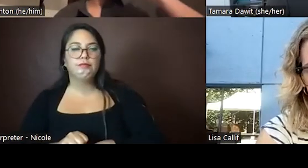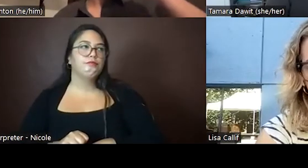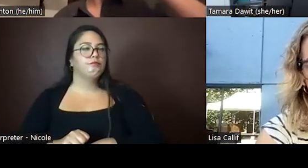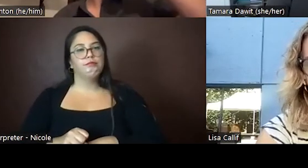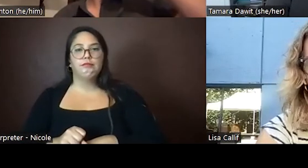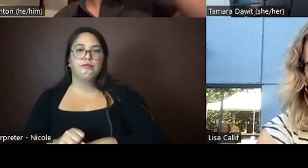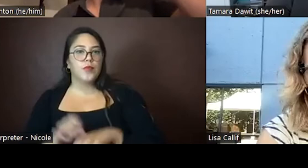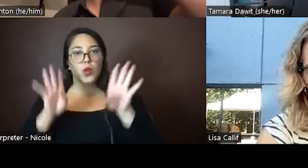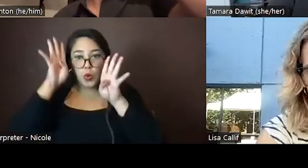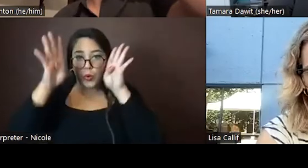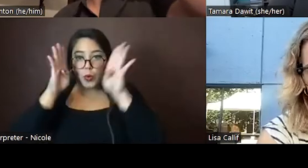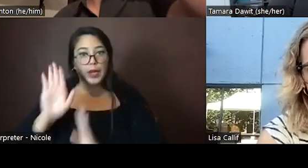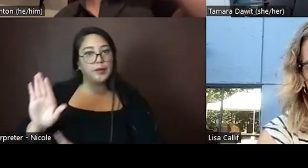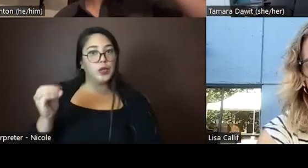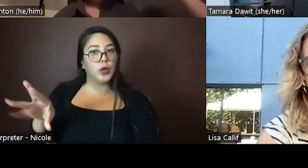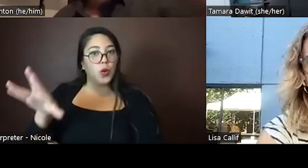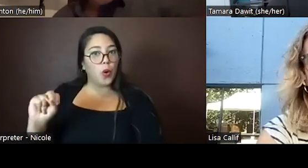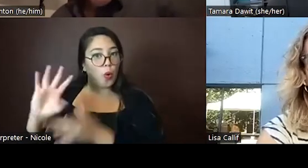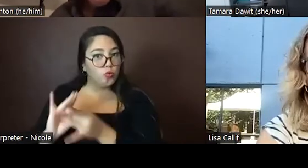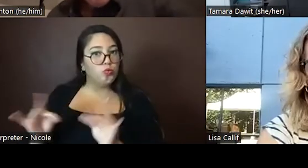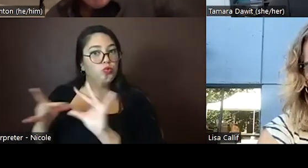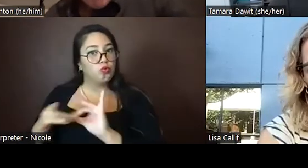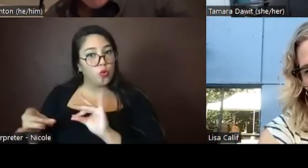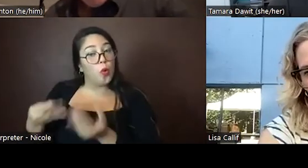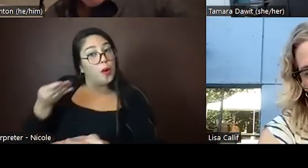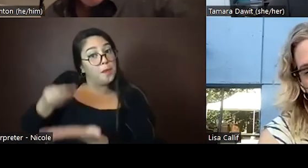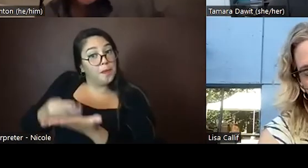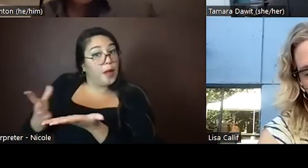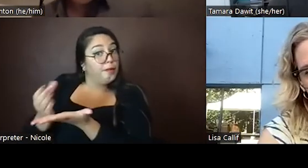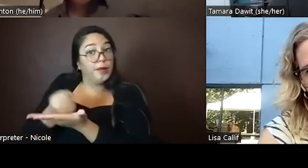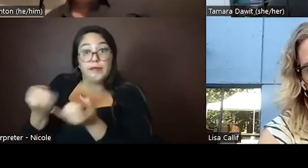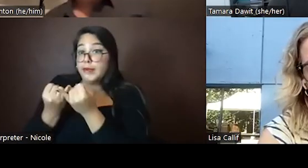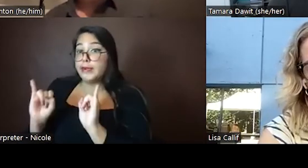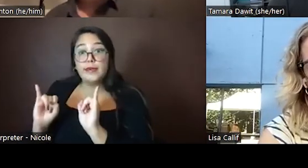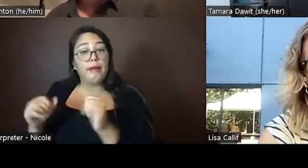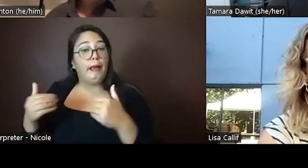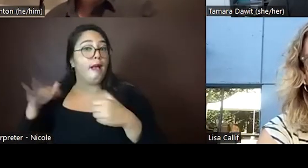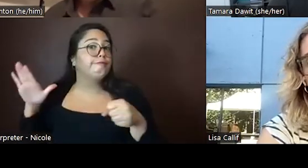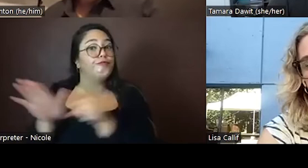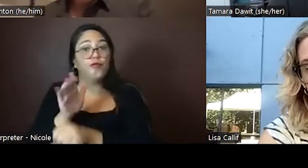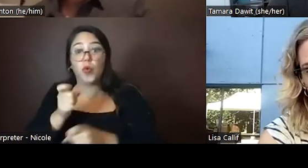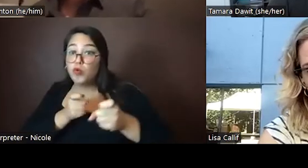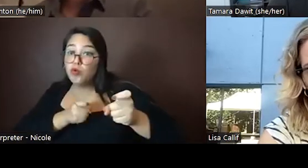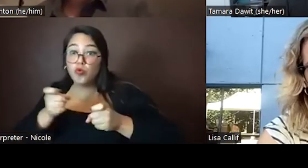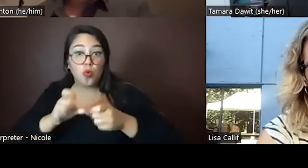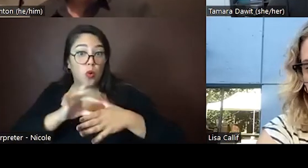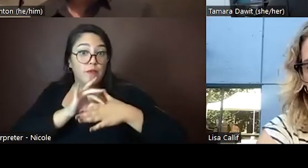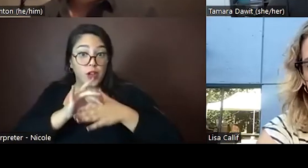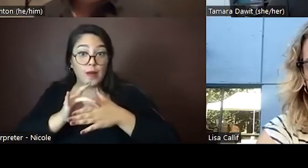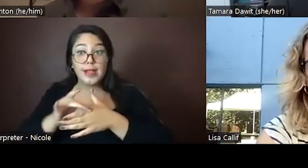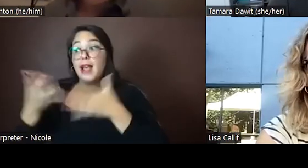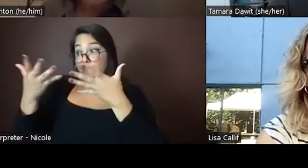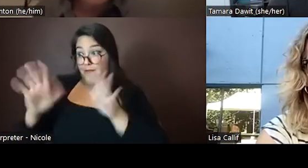creating their own stories, financing it independently, having complete autonomy on the creation of the content, and then selling it, and